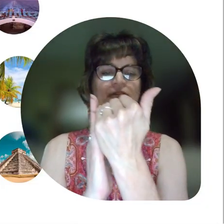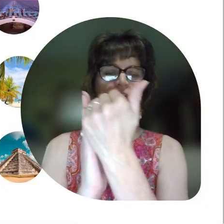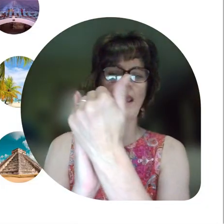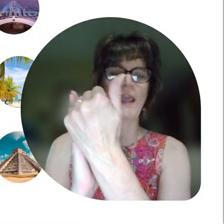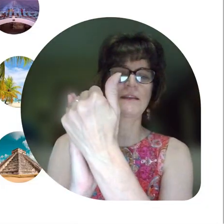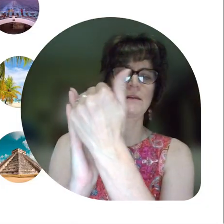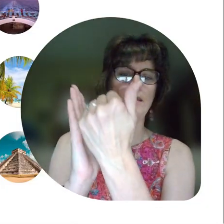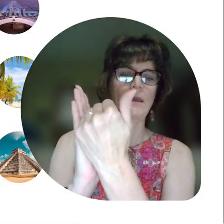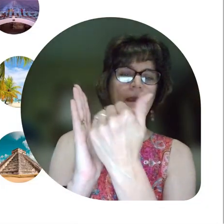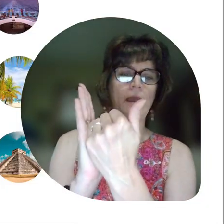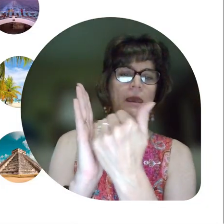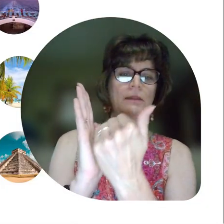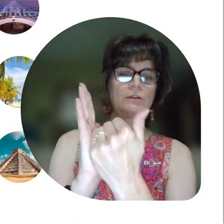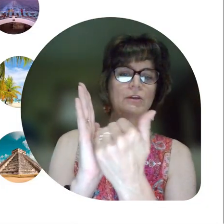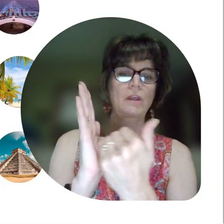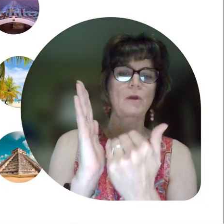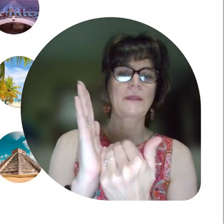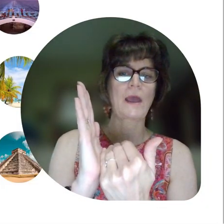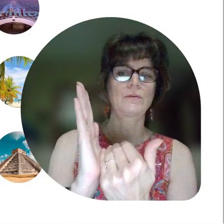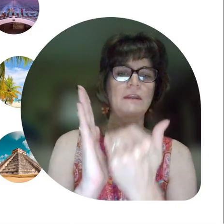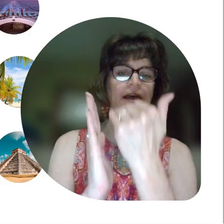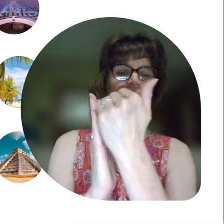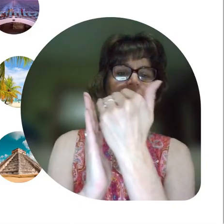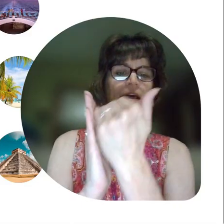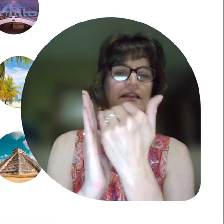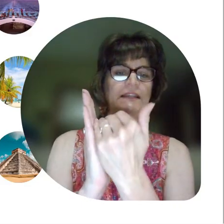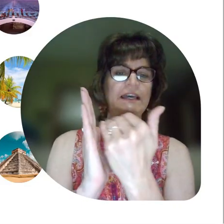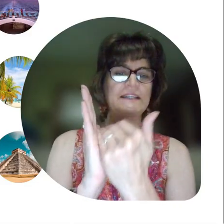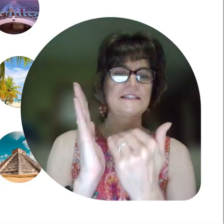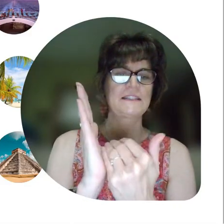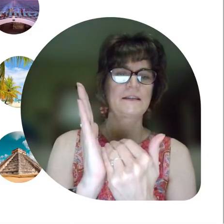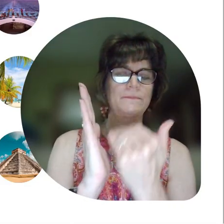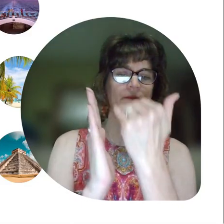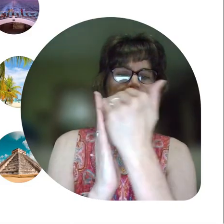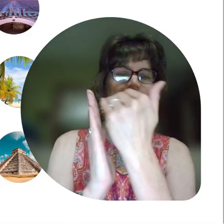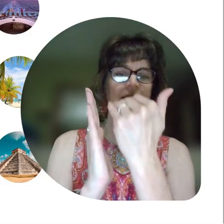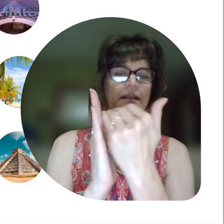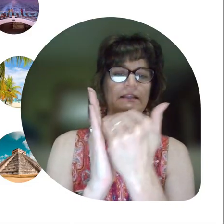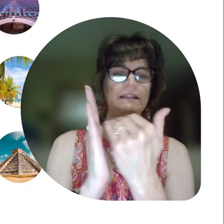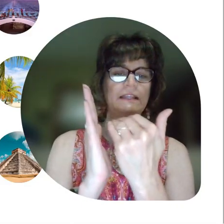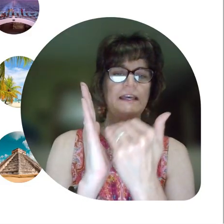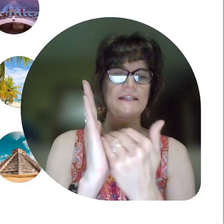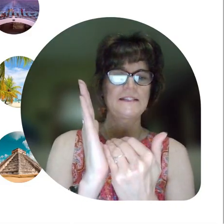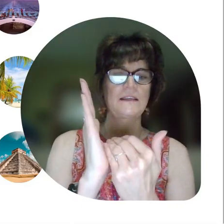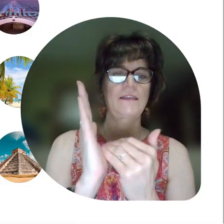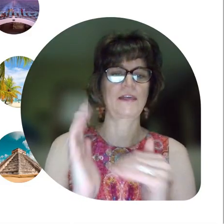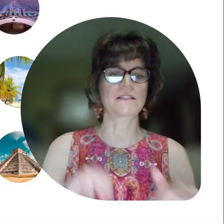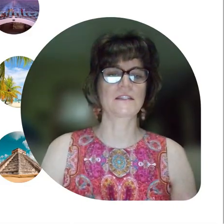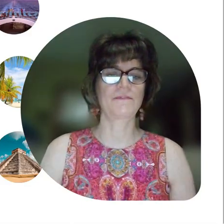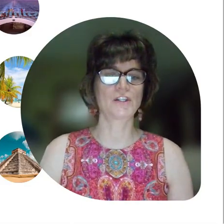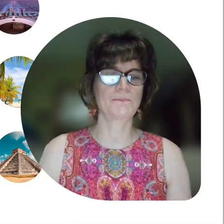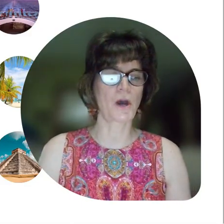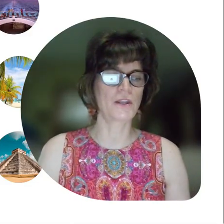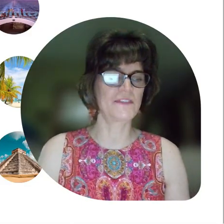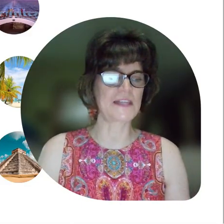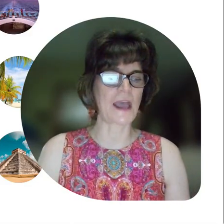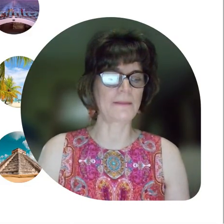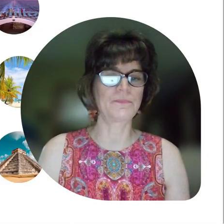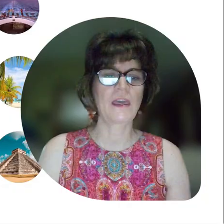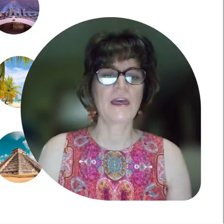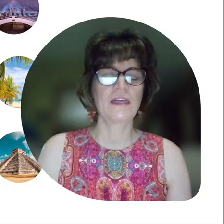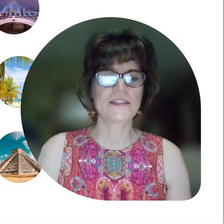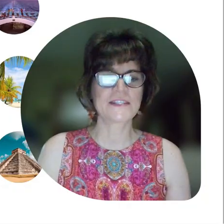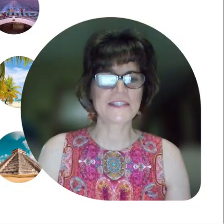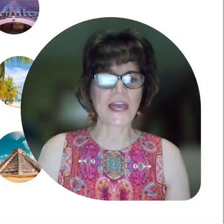palm of your hand, and you're going to go down. List. List. That's the first part of the